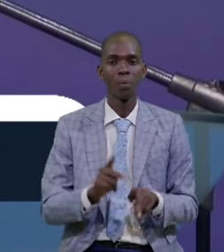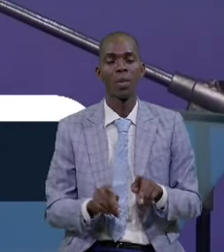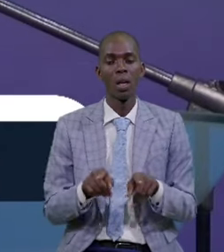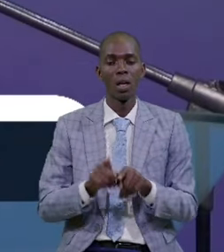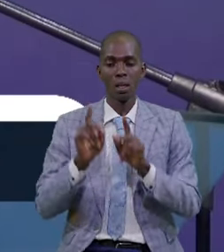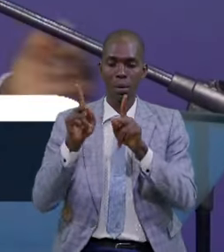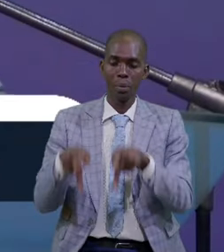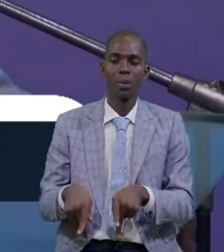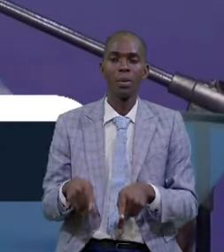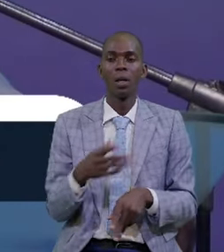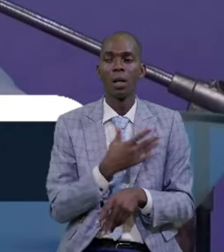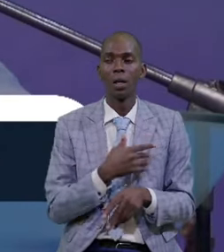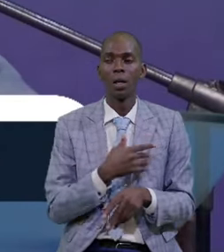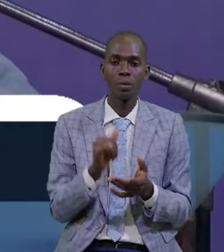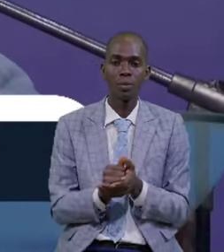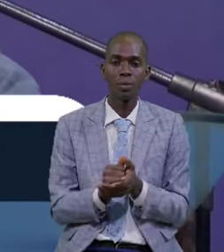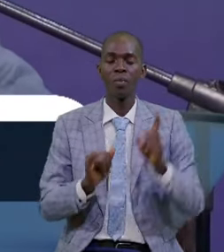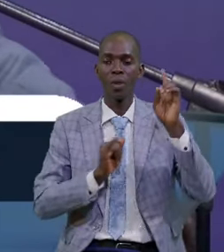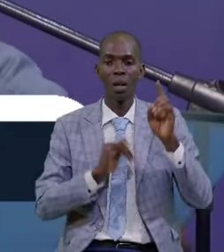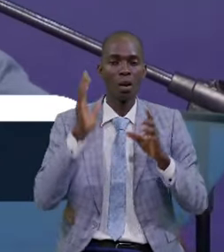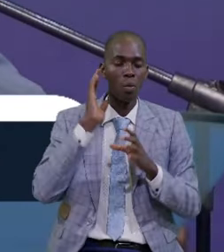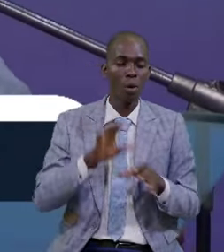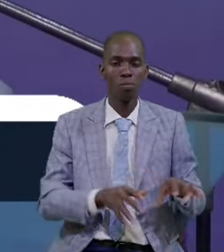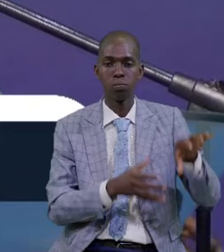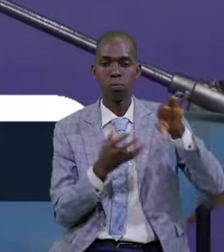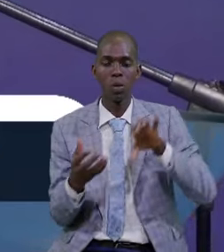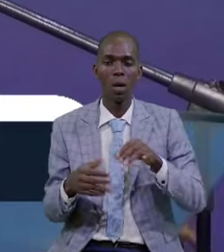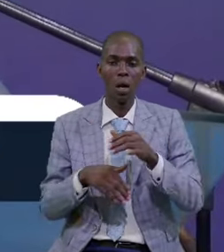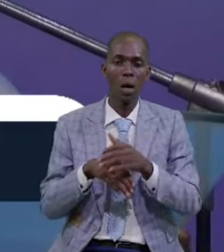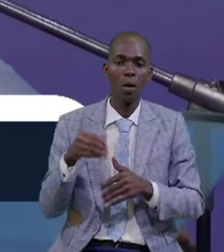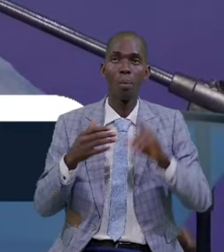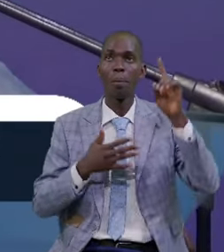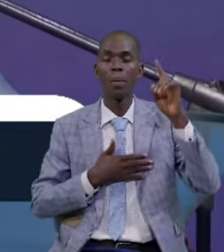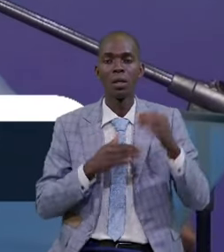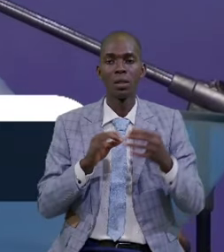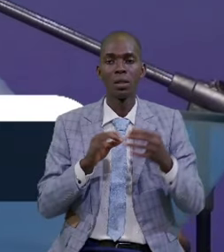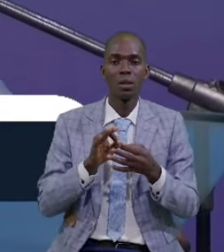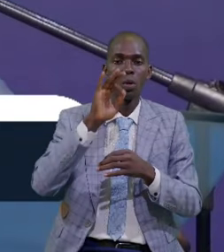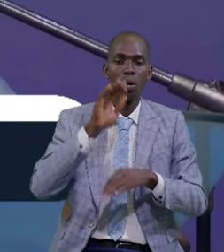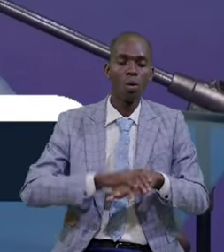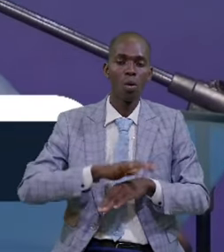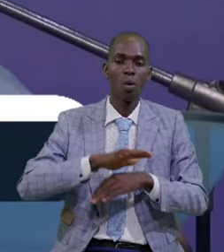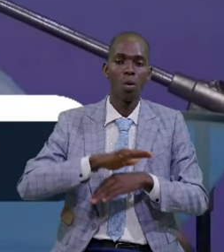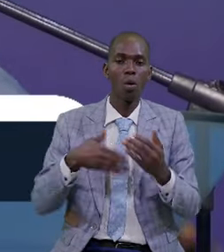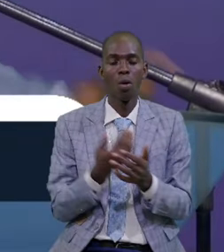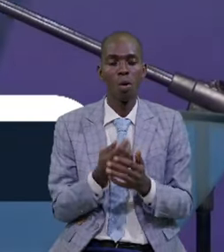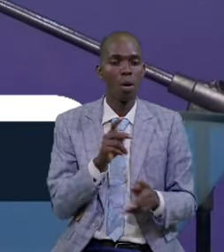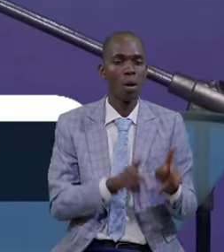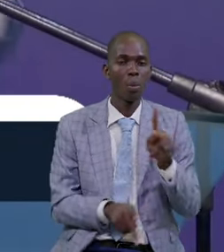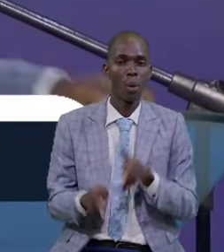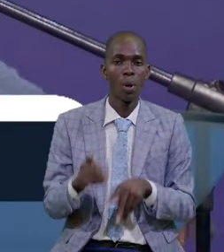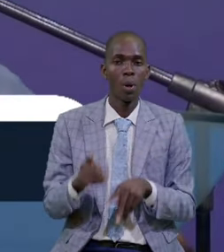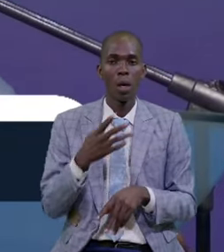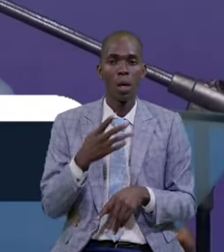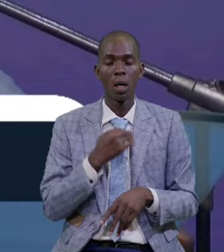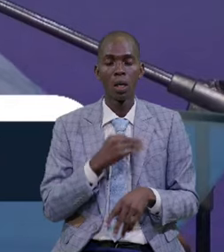it says, I'll pour out my spirit upon all flesh, and your sons, that